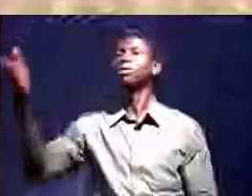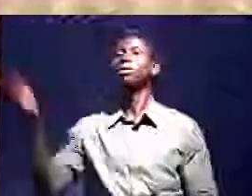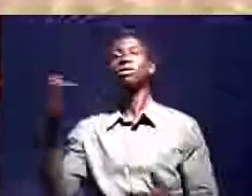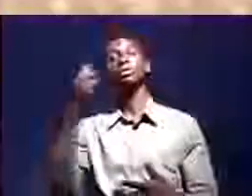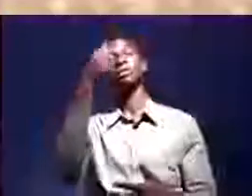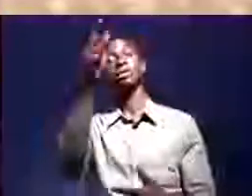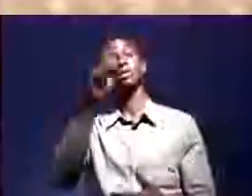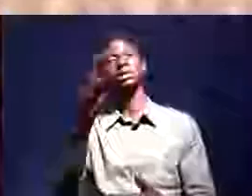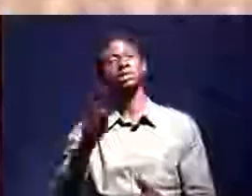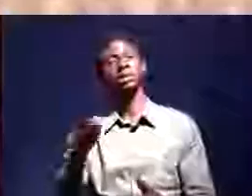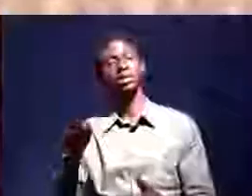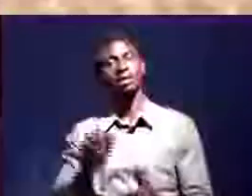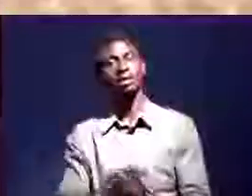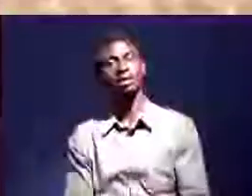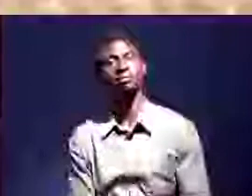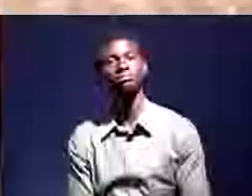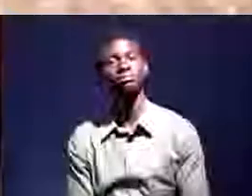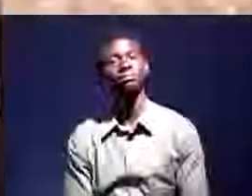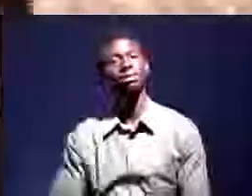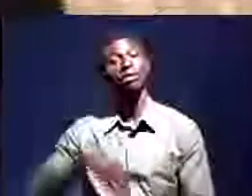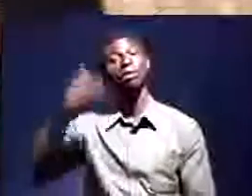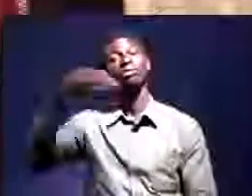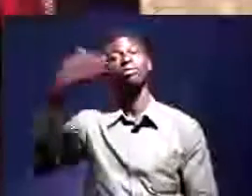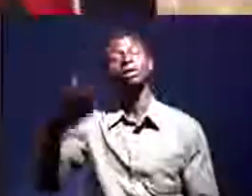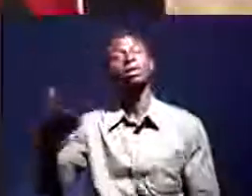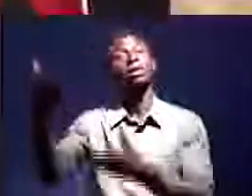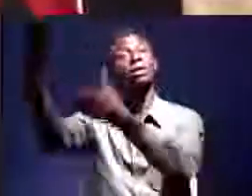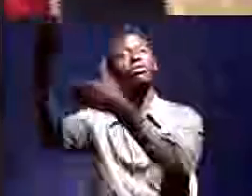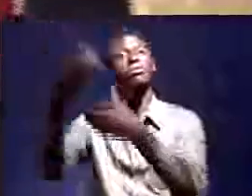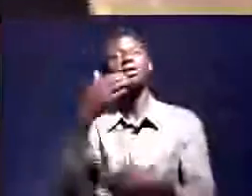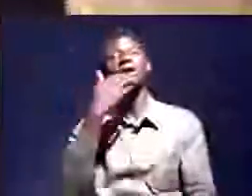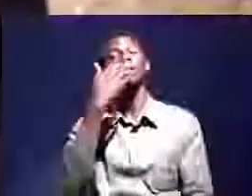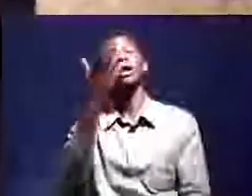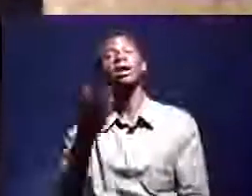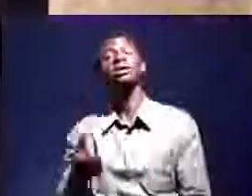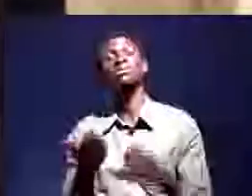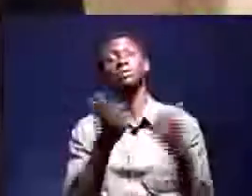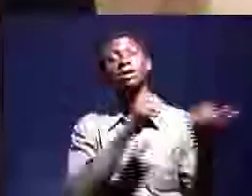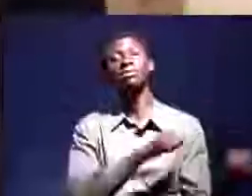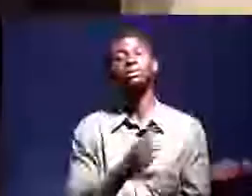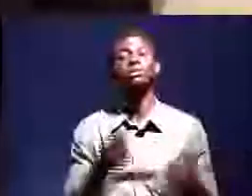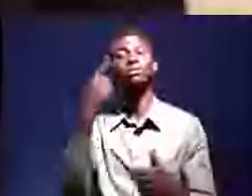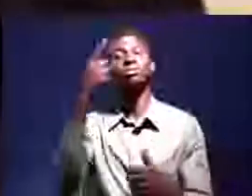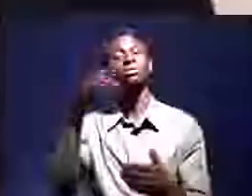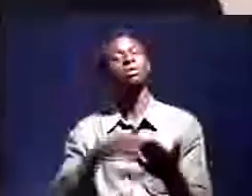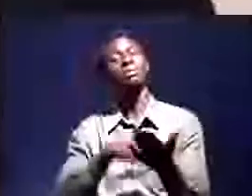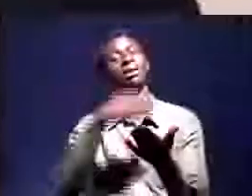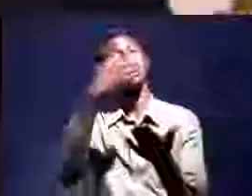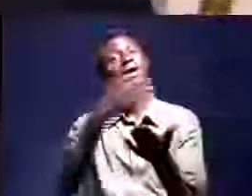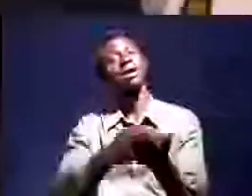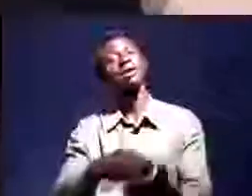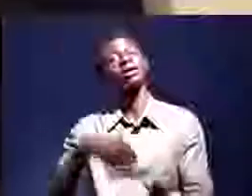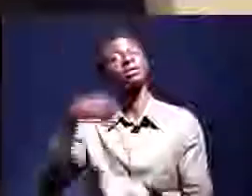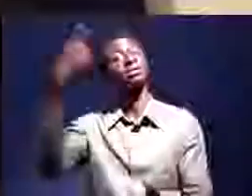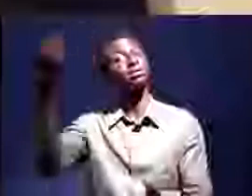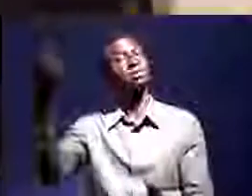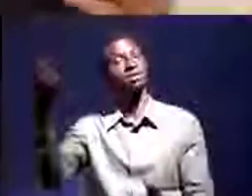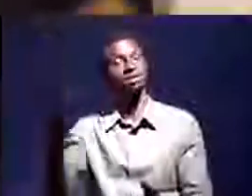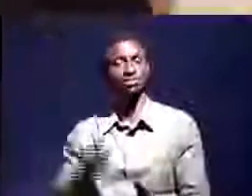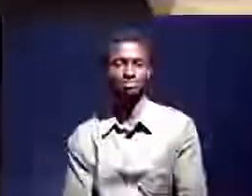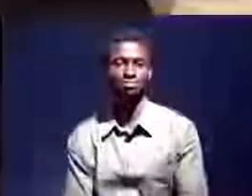after baptismal report. Tunaendelea kupokea taarifa za batizo moja baada nyingine. And our meetings are